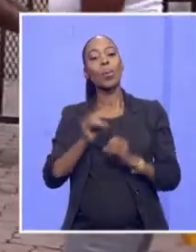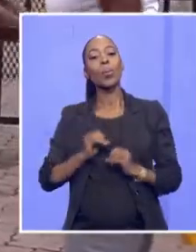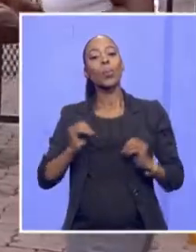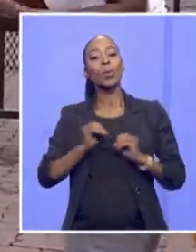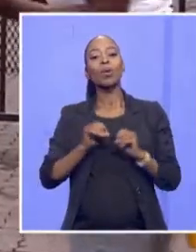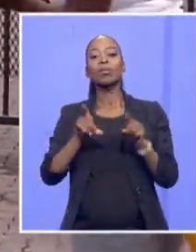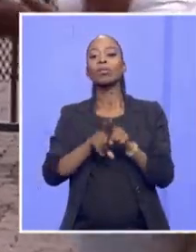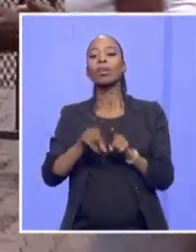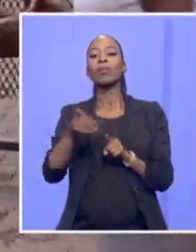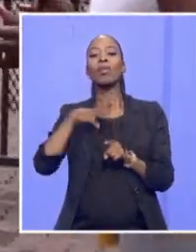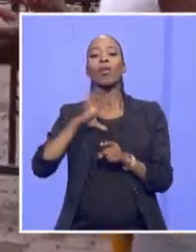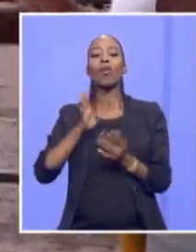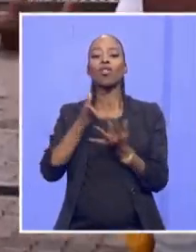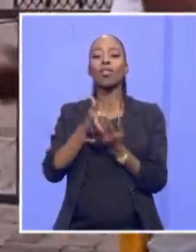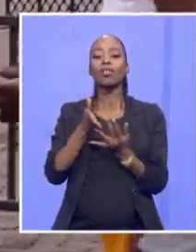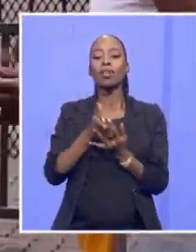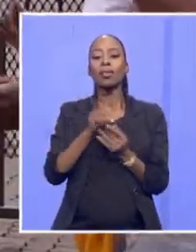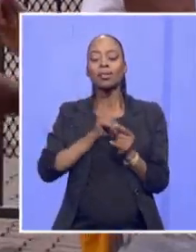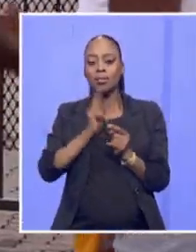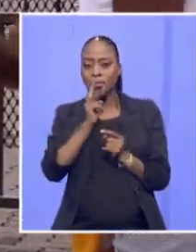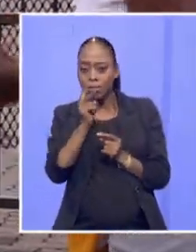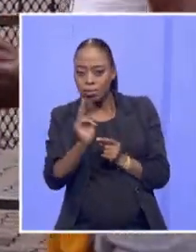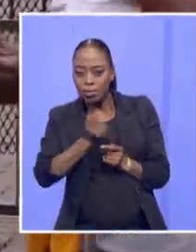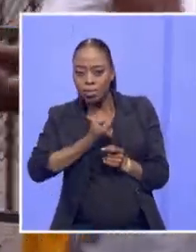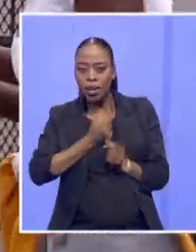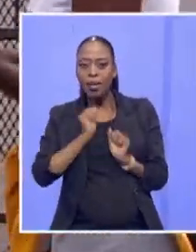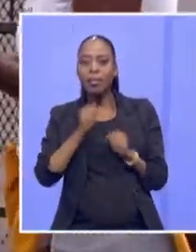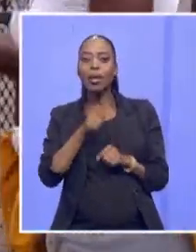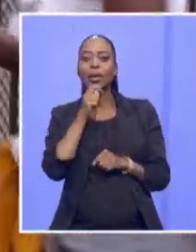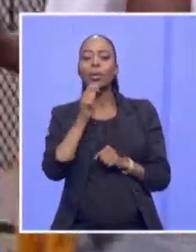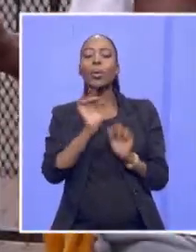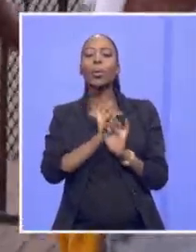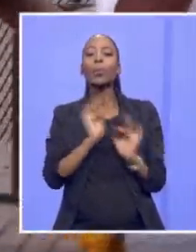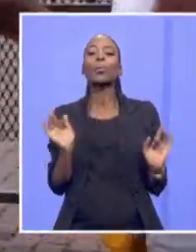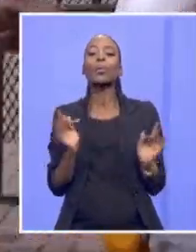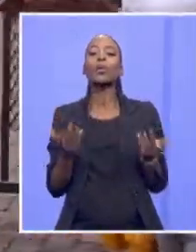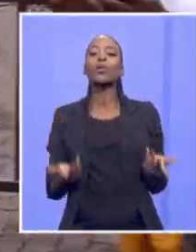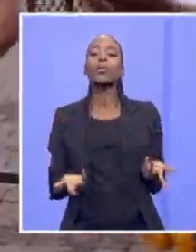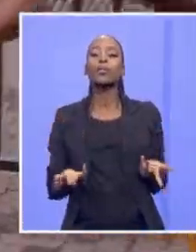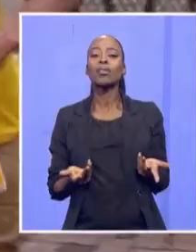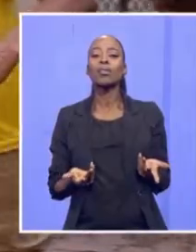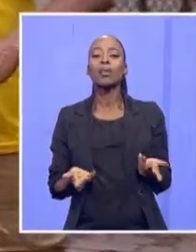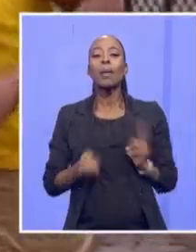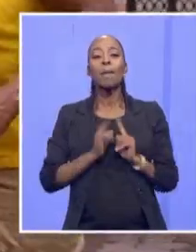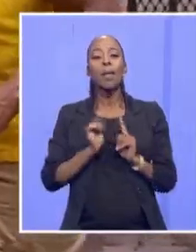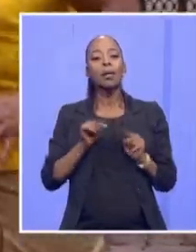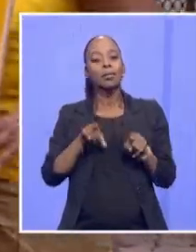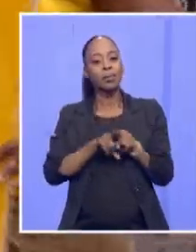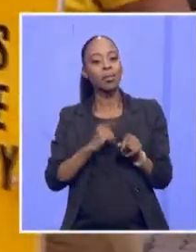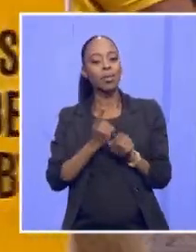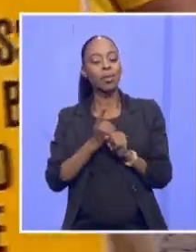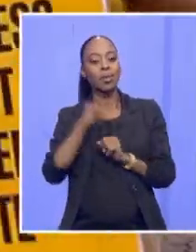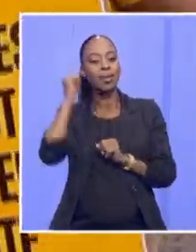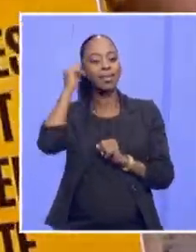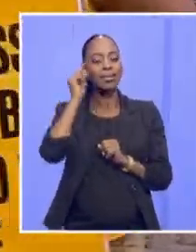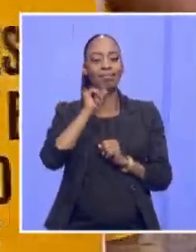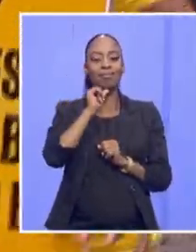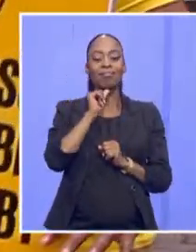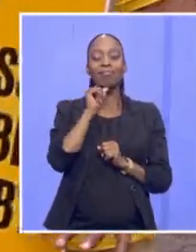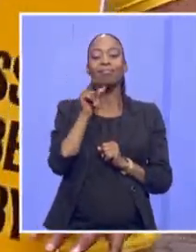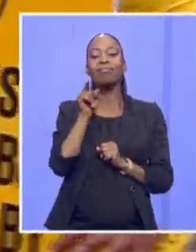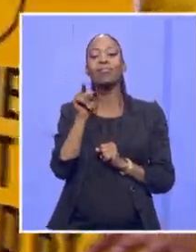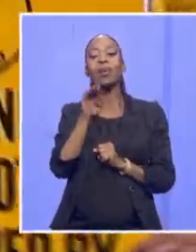not letting us in here to go and see for ourselves that Belinda doesn't live here. But I think wherever Belinda